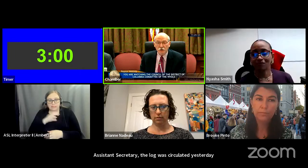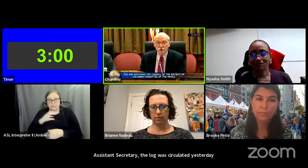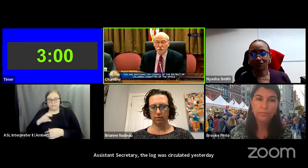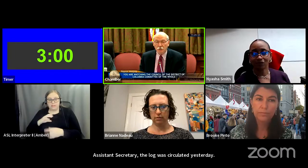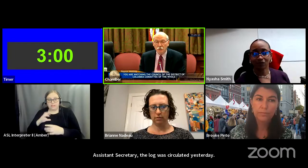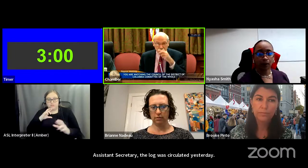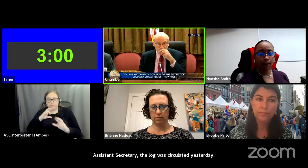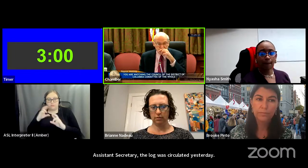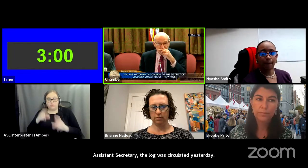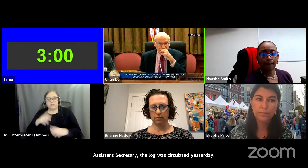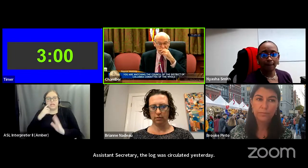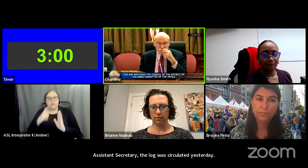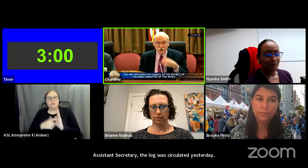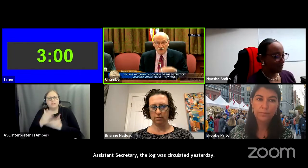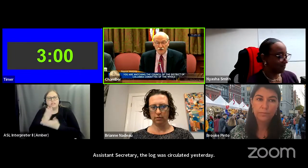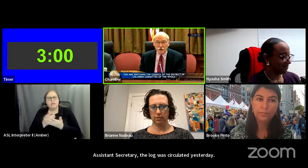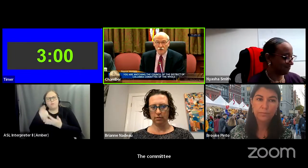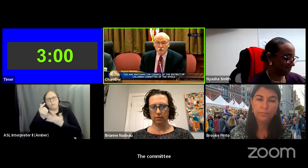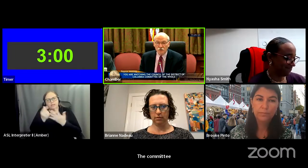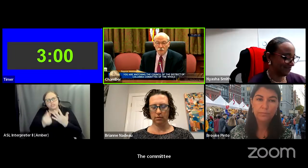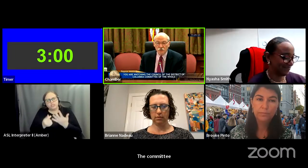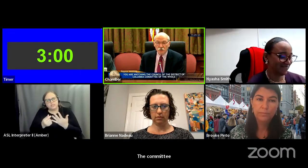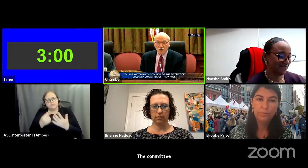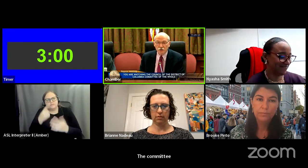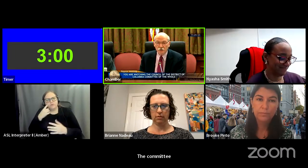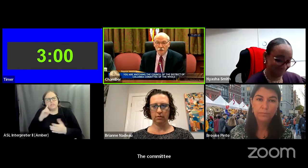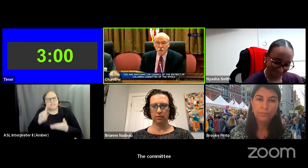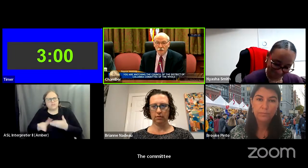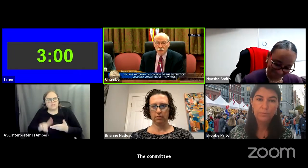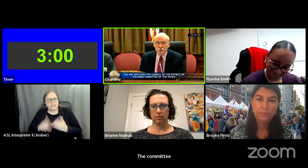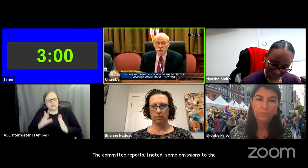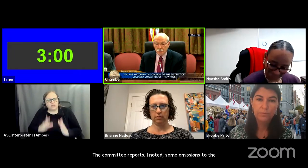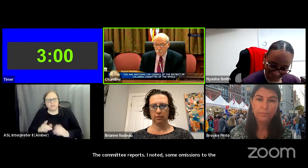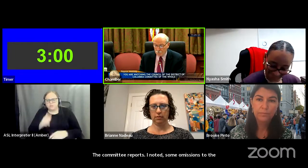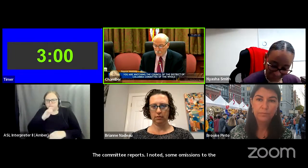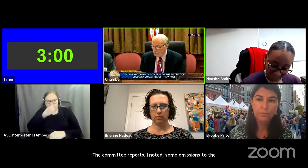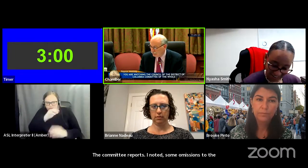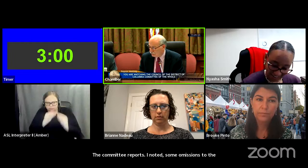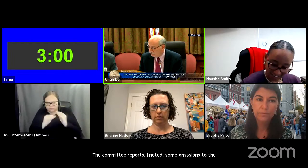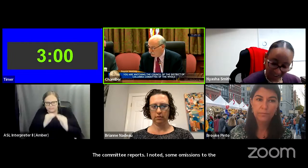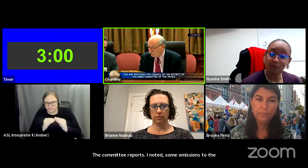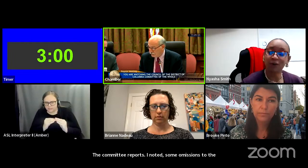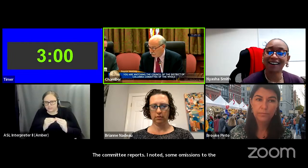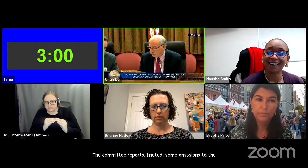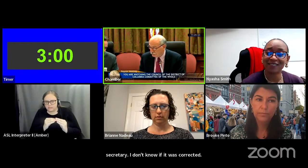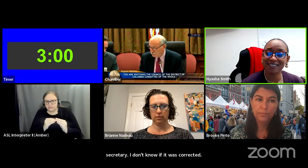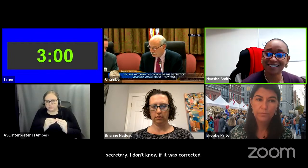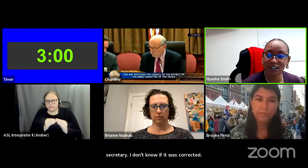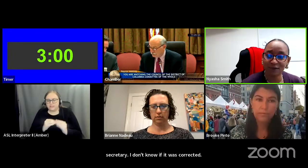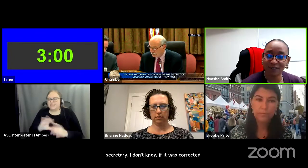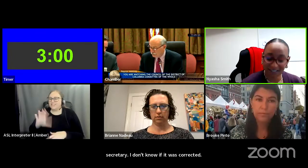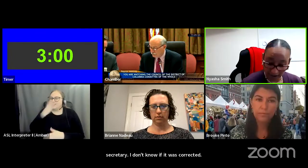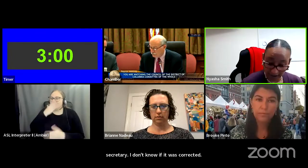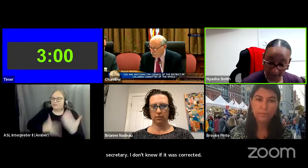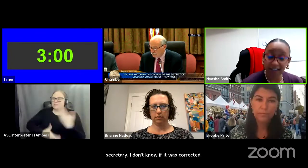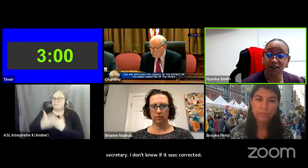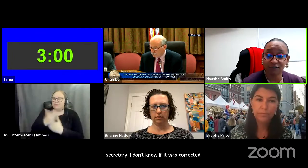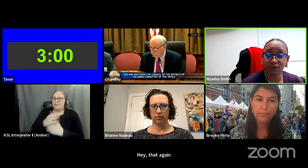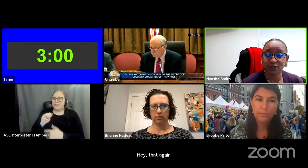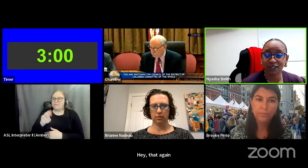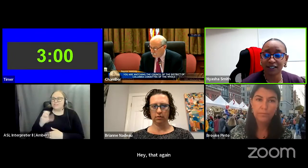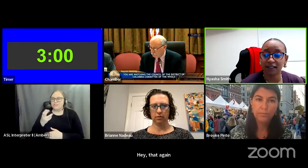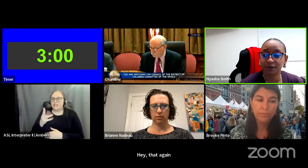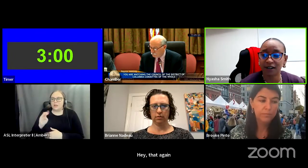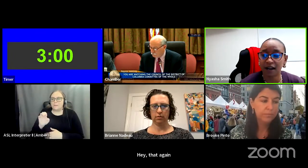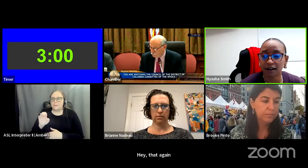noted some omissions to the secretary. I don't know if it was corrected. Say that Good again. morning, Mr. Chairman.